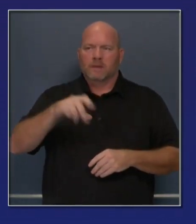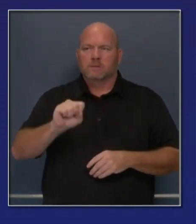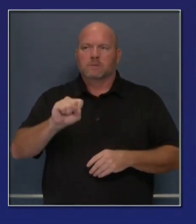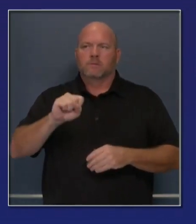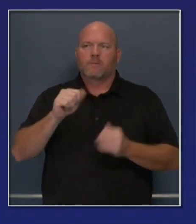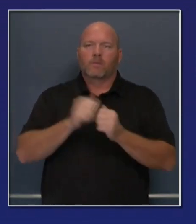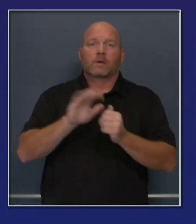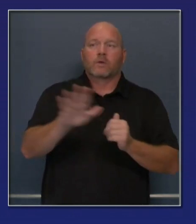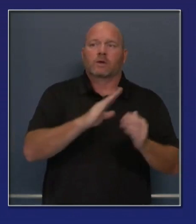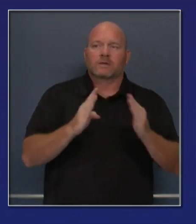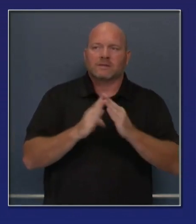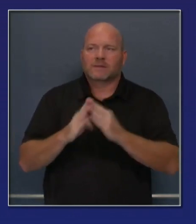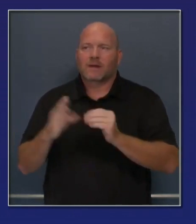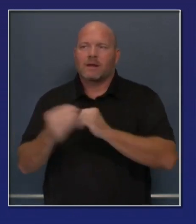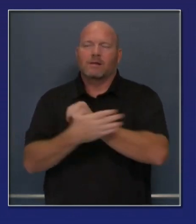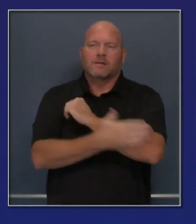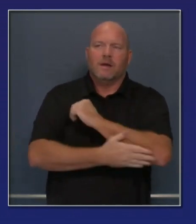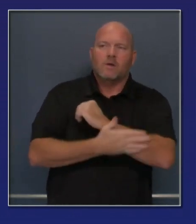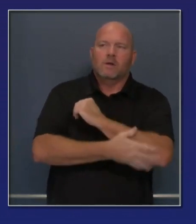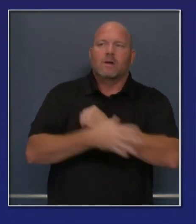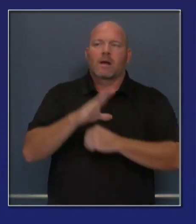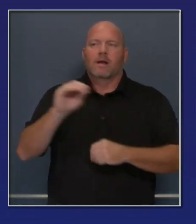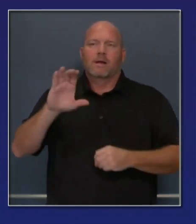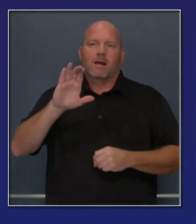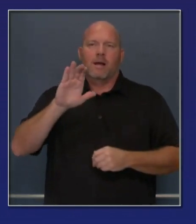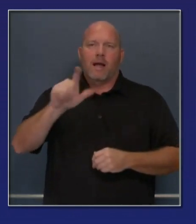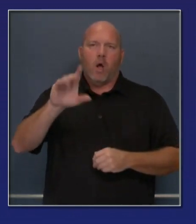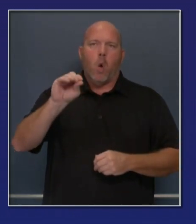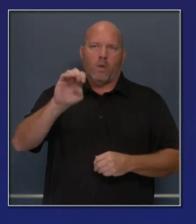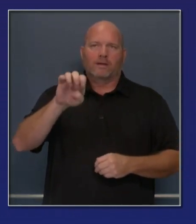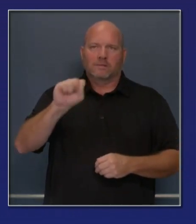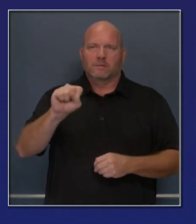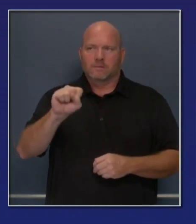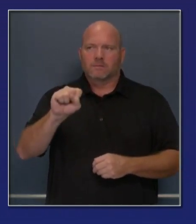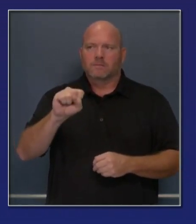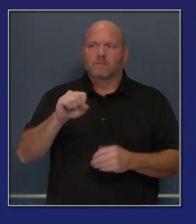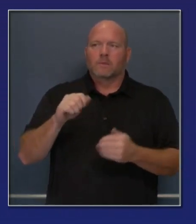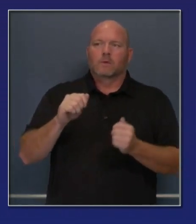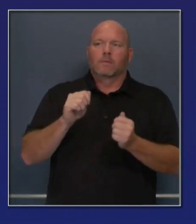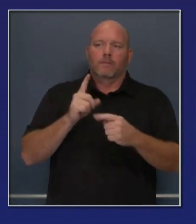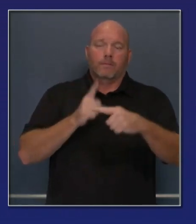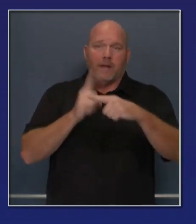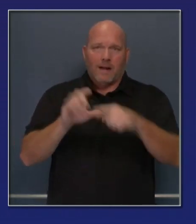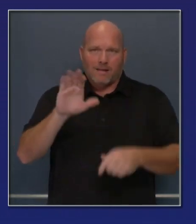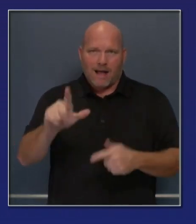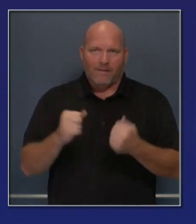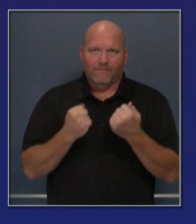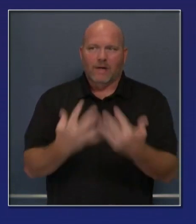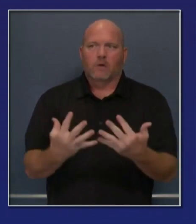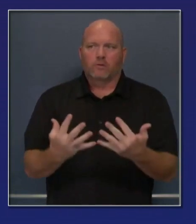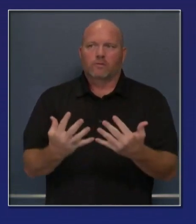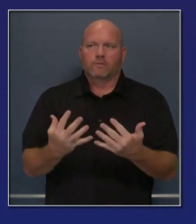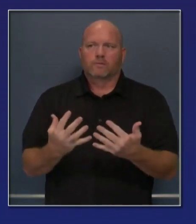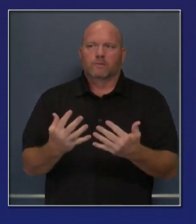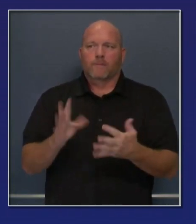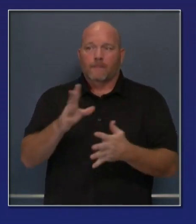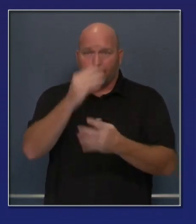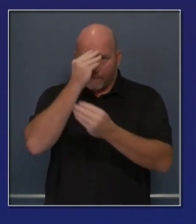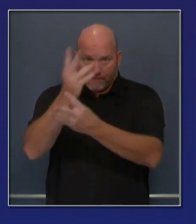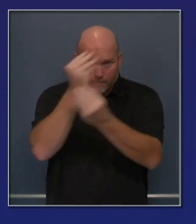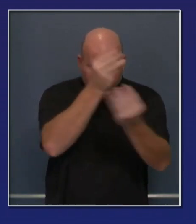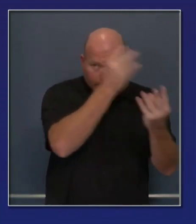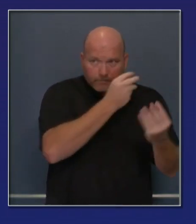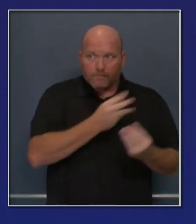counties, and with Cal OES and Cal Fire being advanced in those areas. Notification protocols